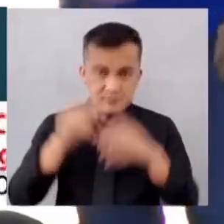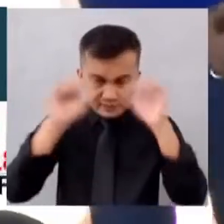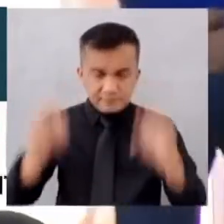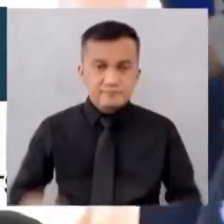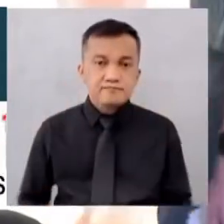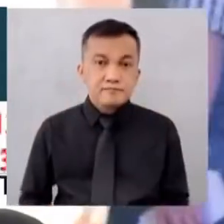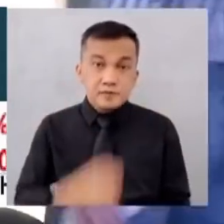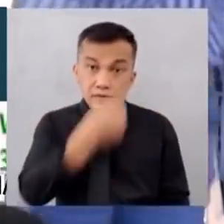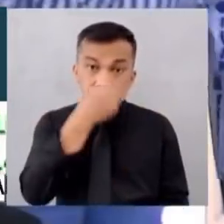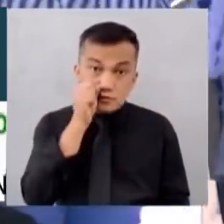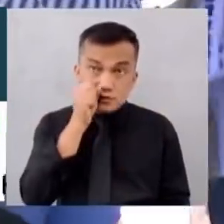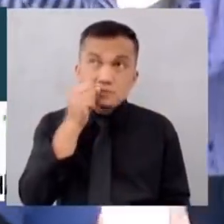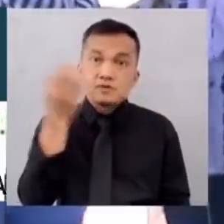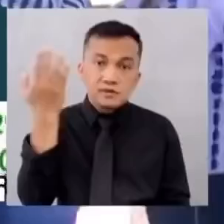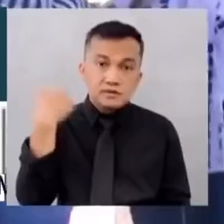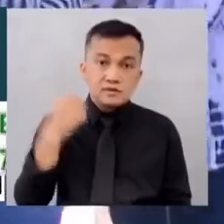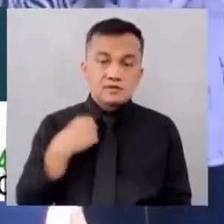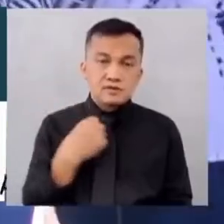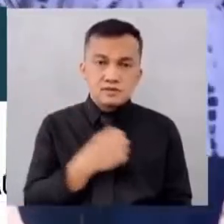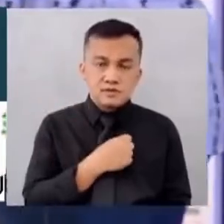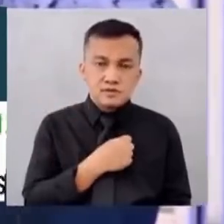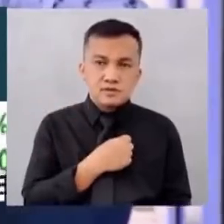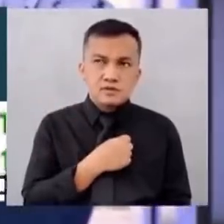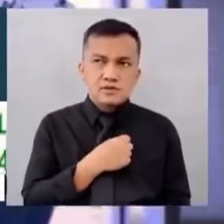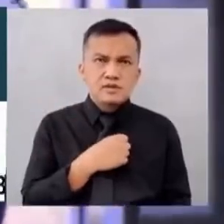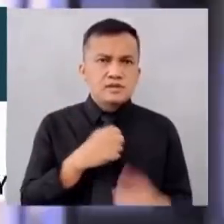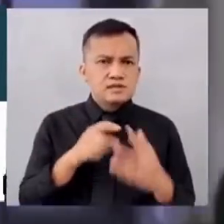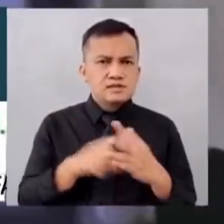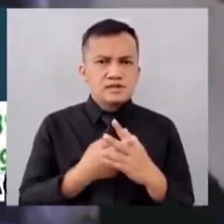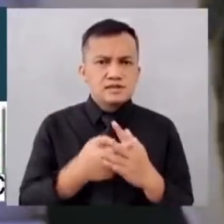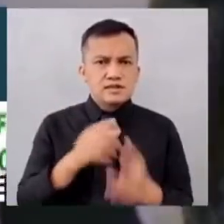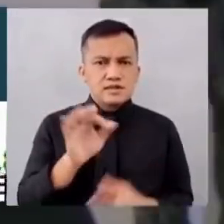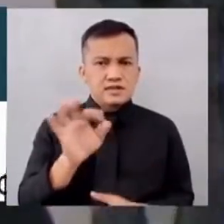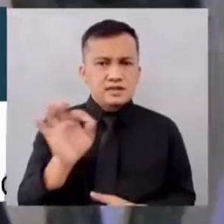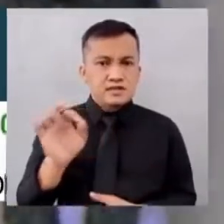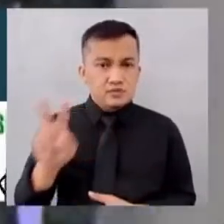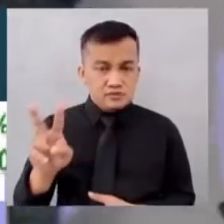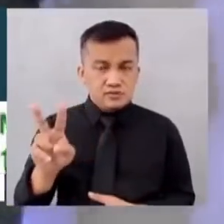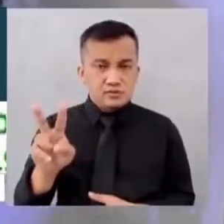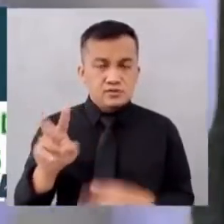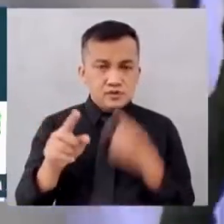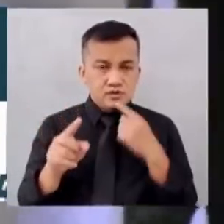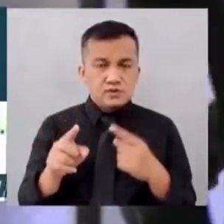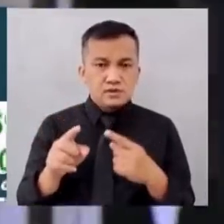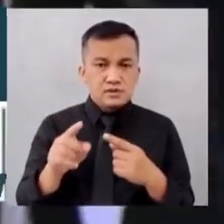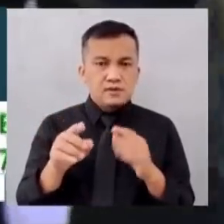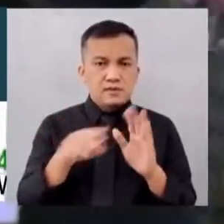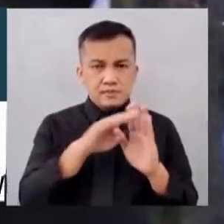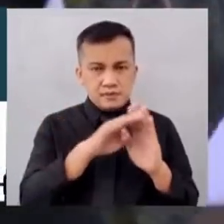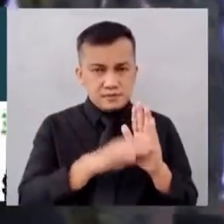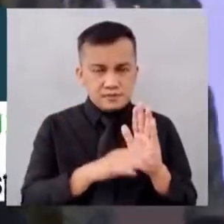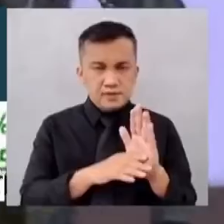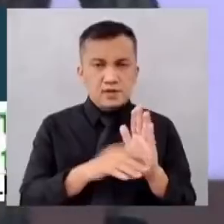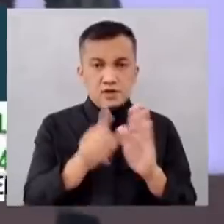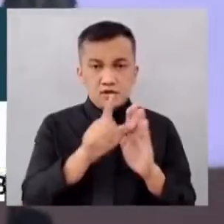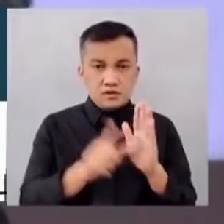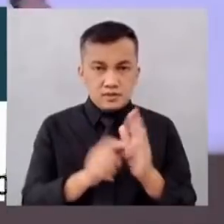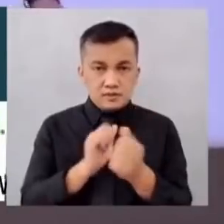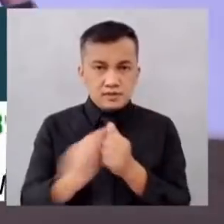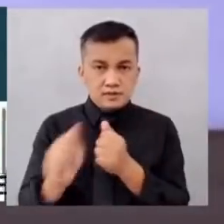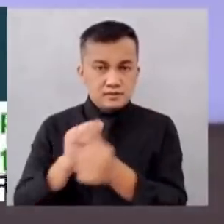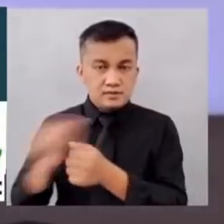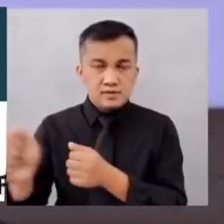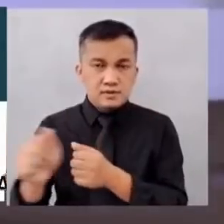senator since 1992. As to the laws and bills that he passed, these include the